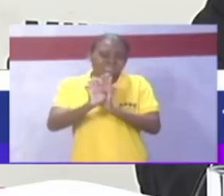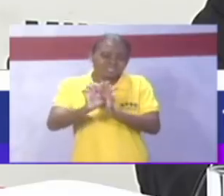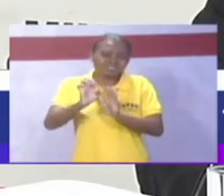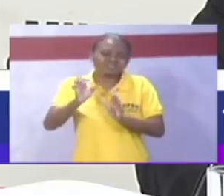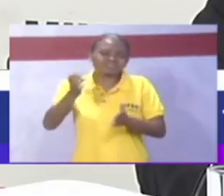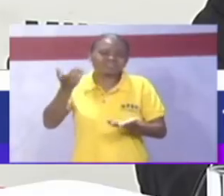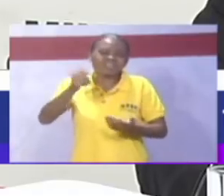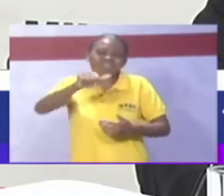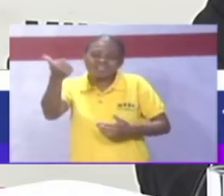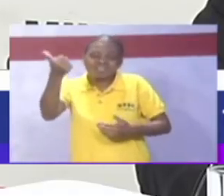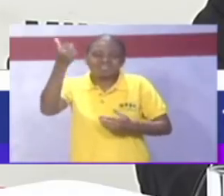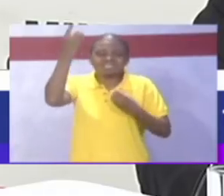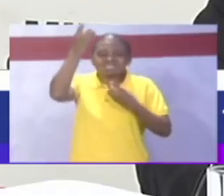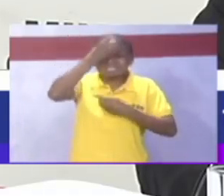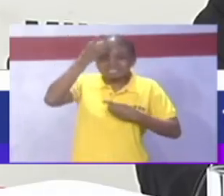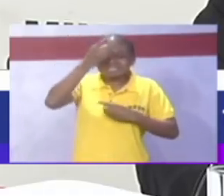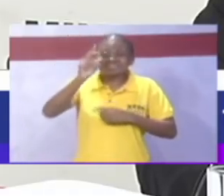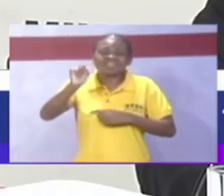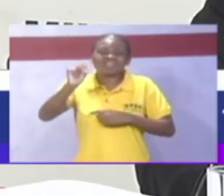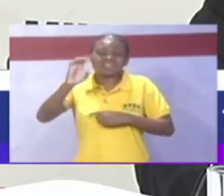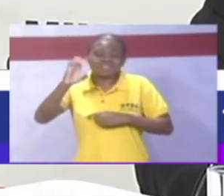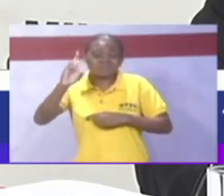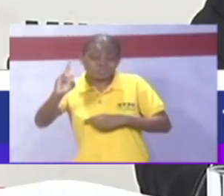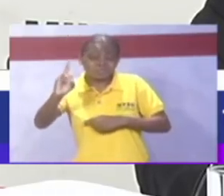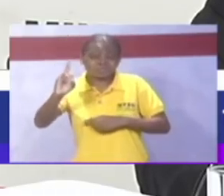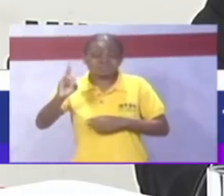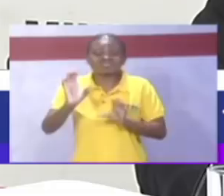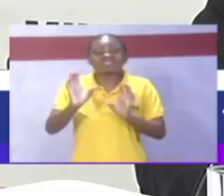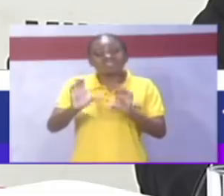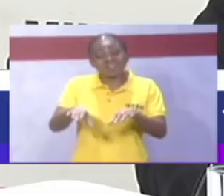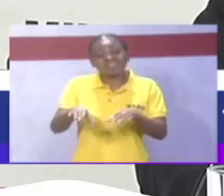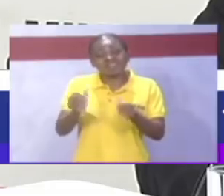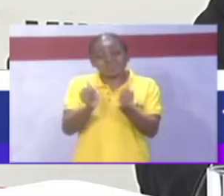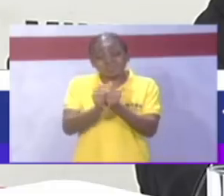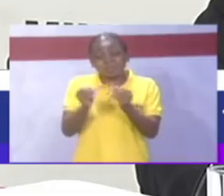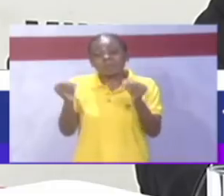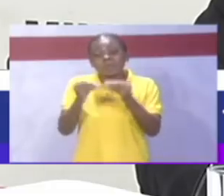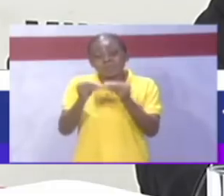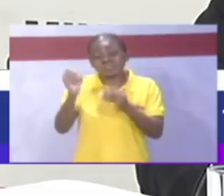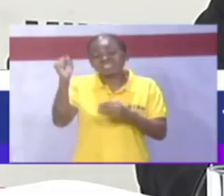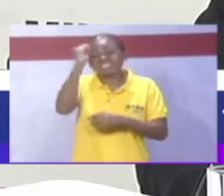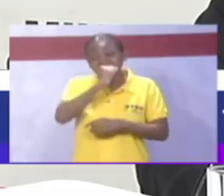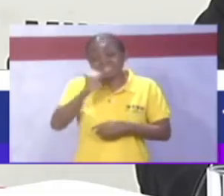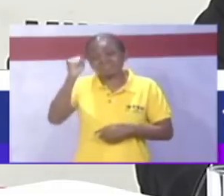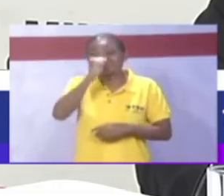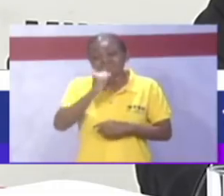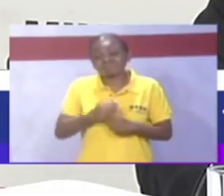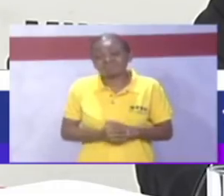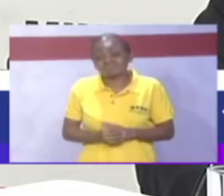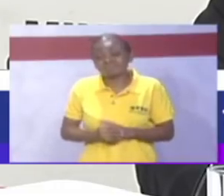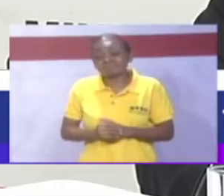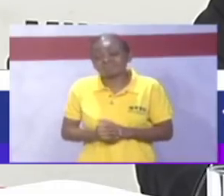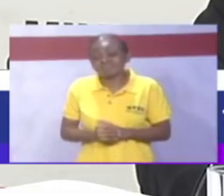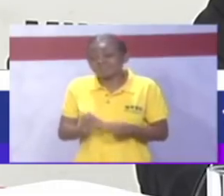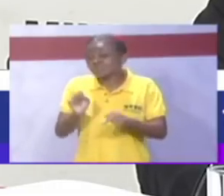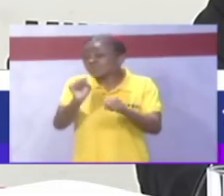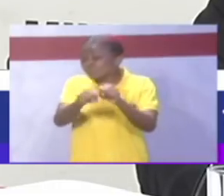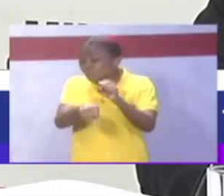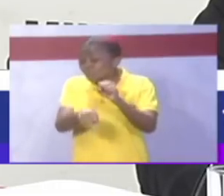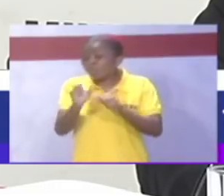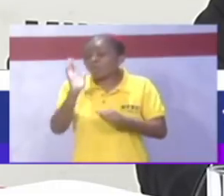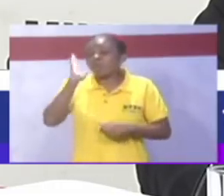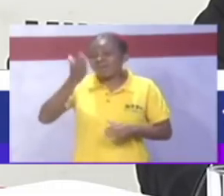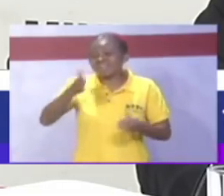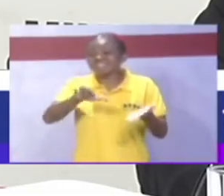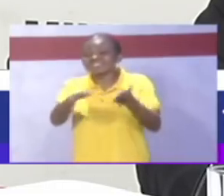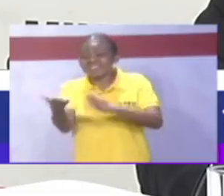things that could affect the perceived differences between case fatality ratio in one country or another. The most